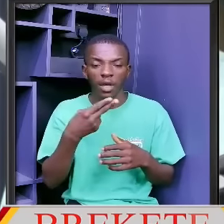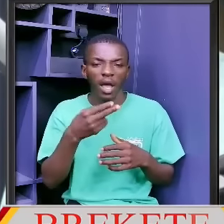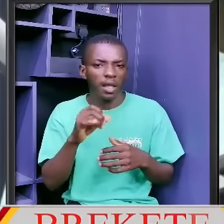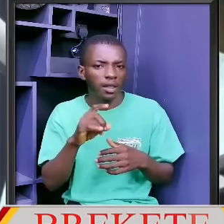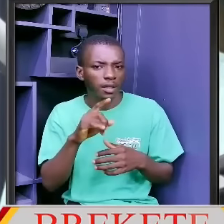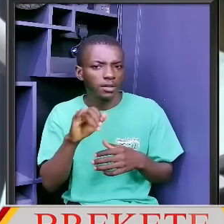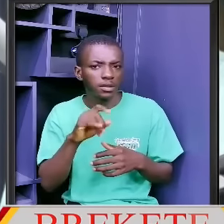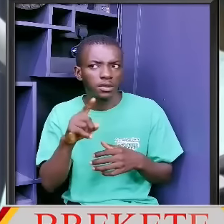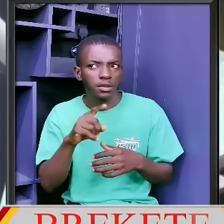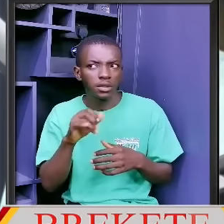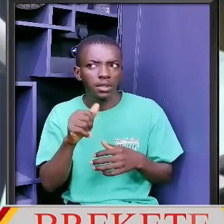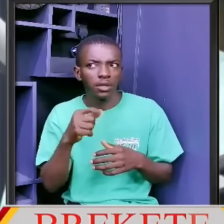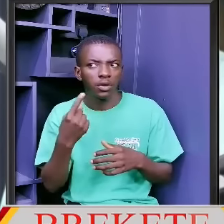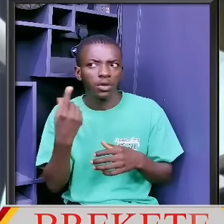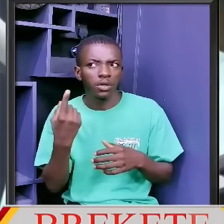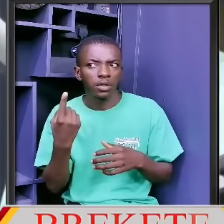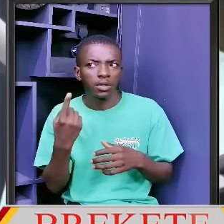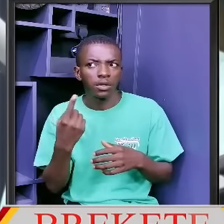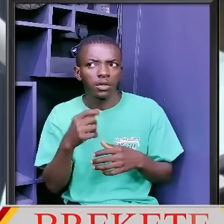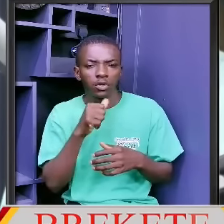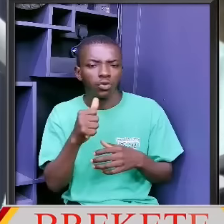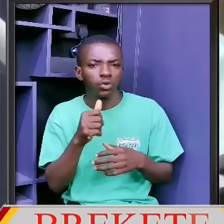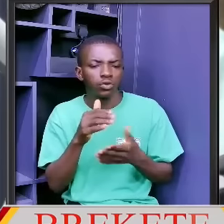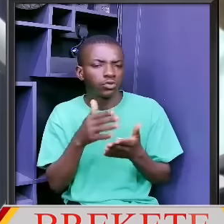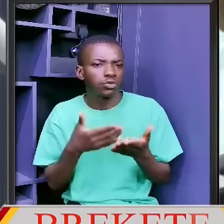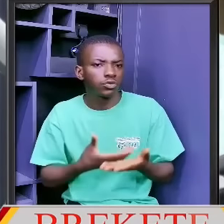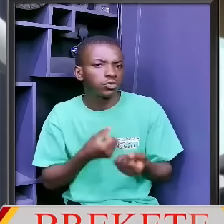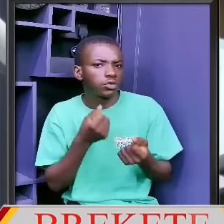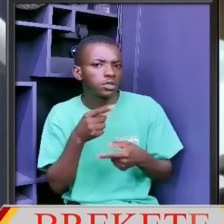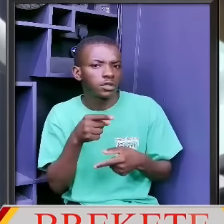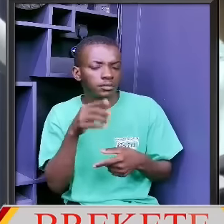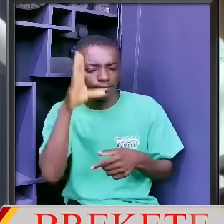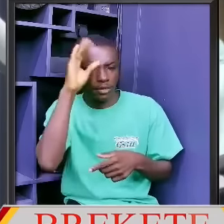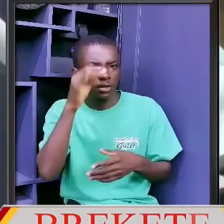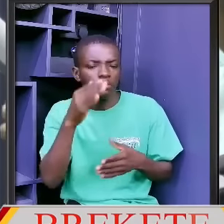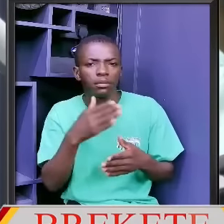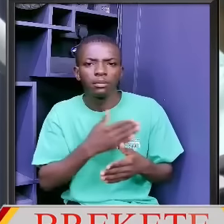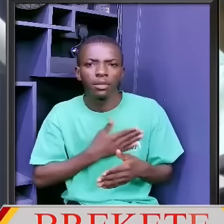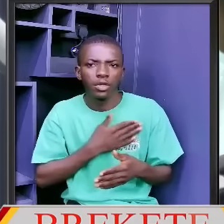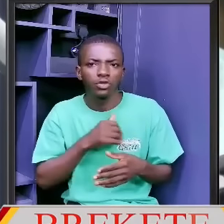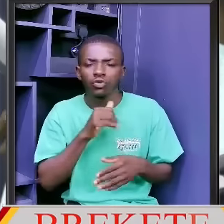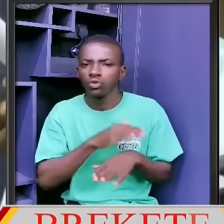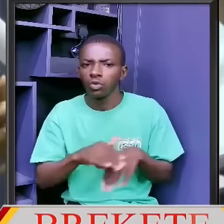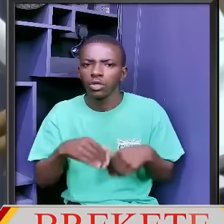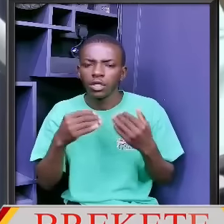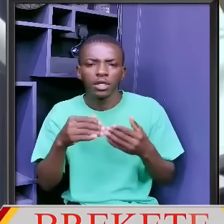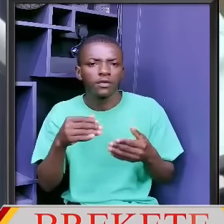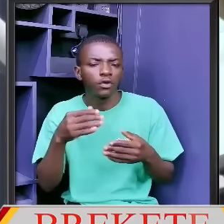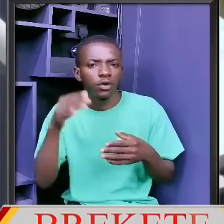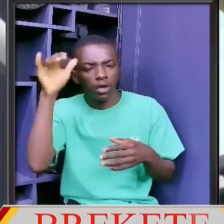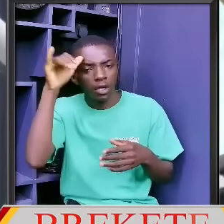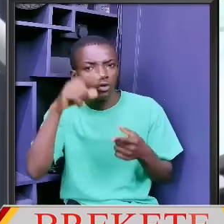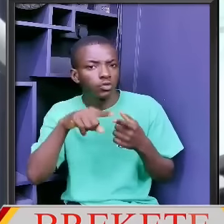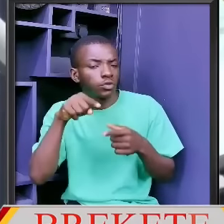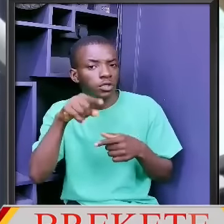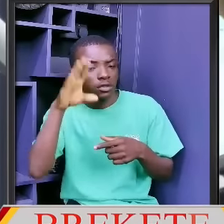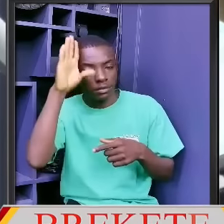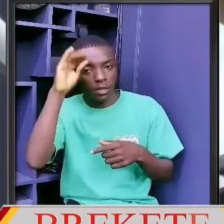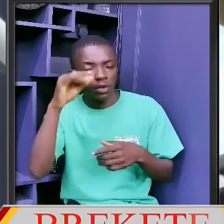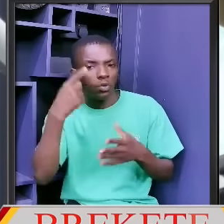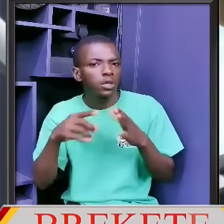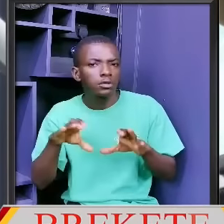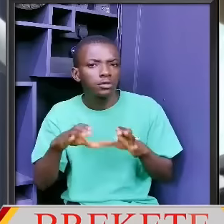Hadiza, the only thing I will tell you be say, me, I no trust this man. So please, no give your cow to this man. I said to her, what